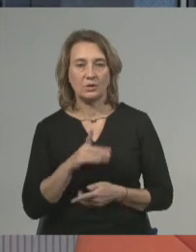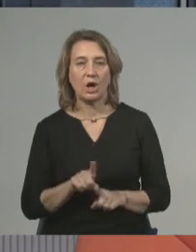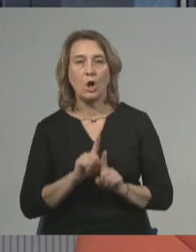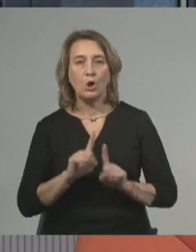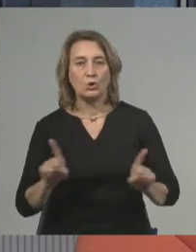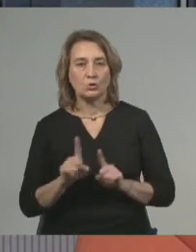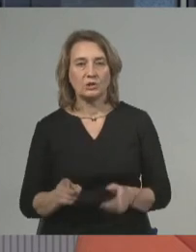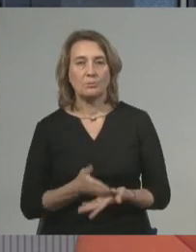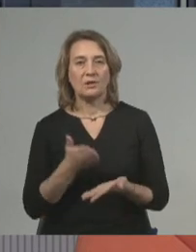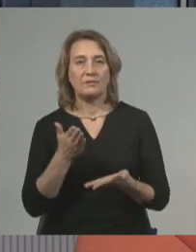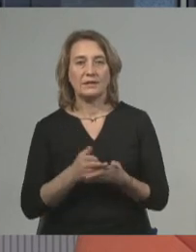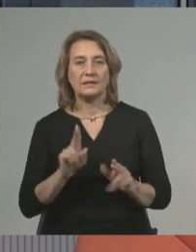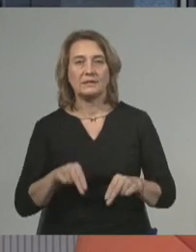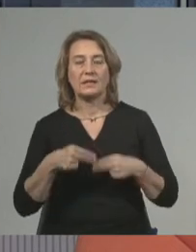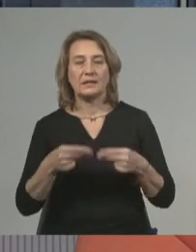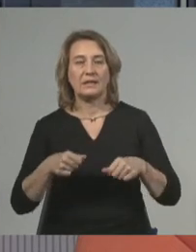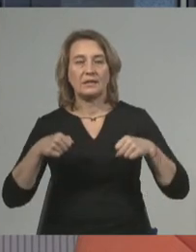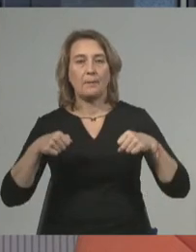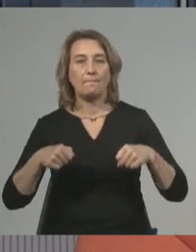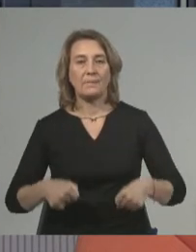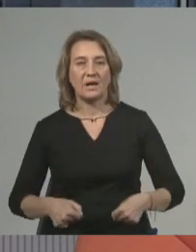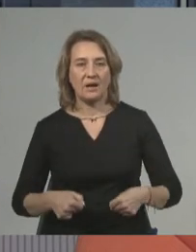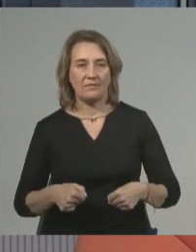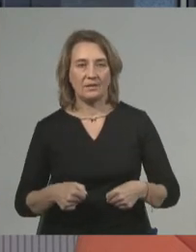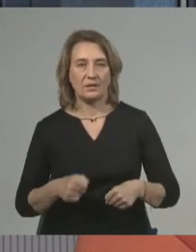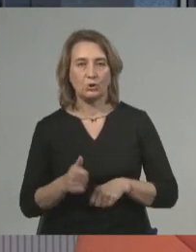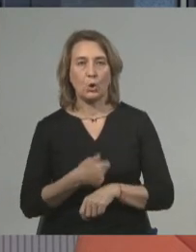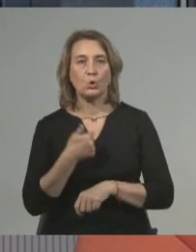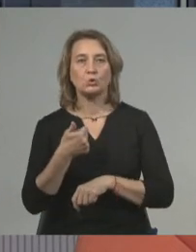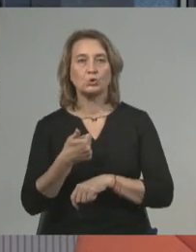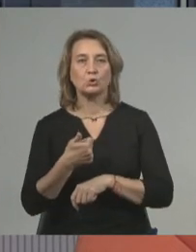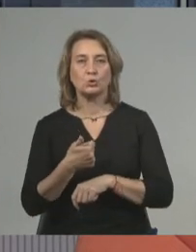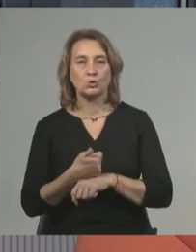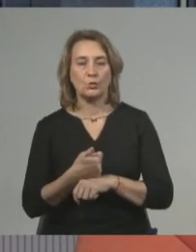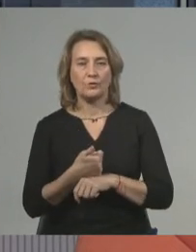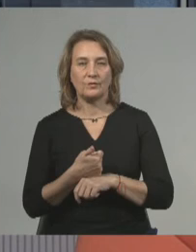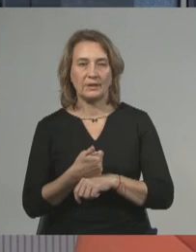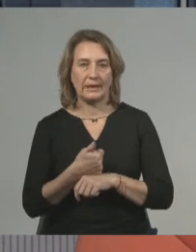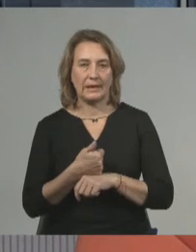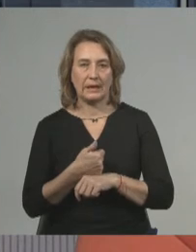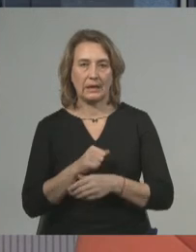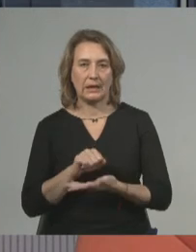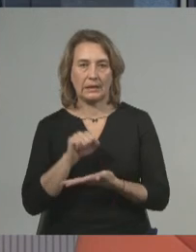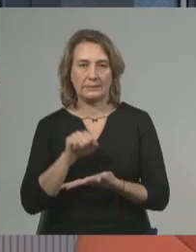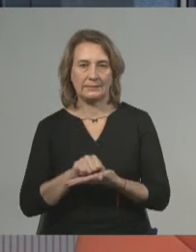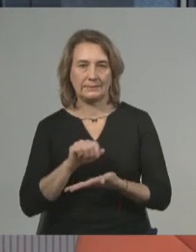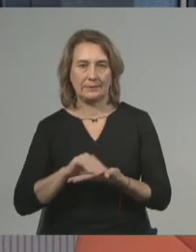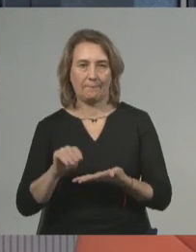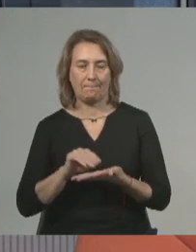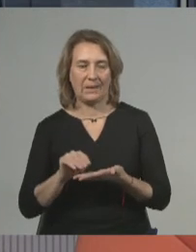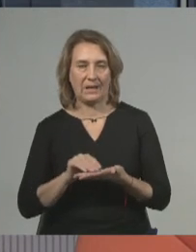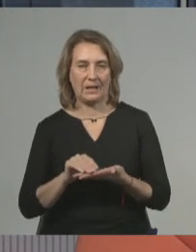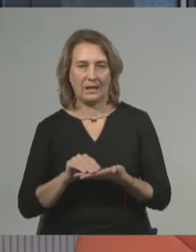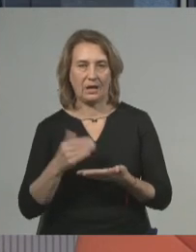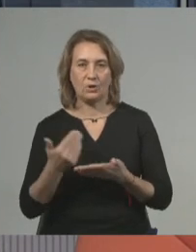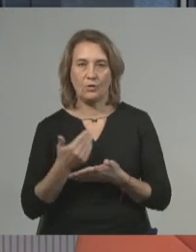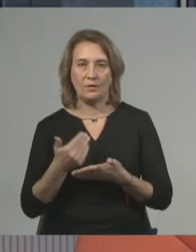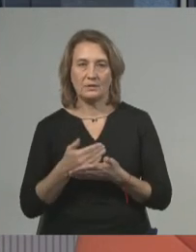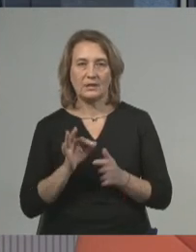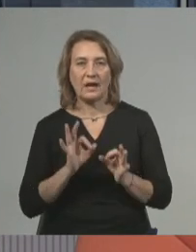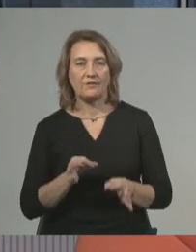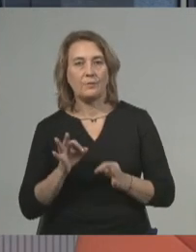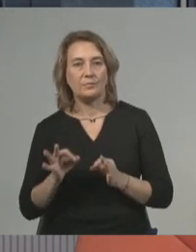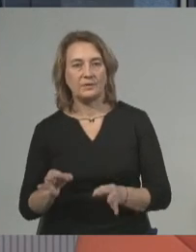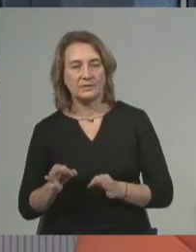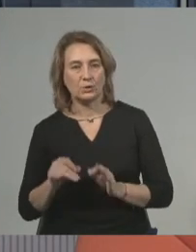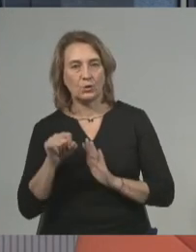or taking seriously their statements about violence excusing their violent actions and and not